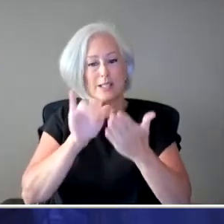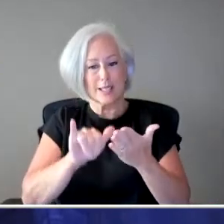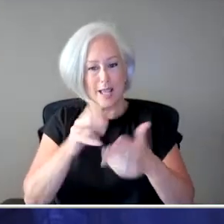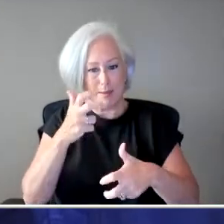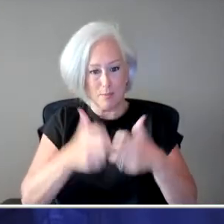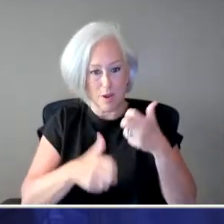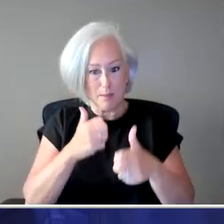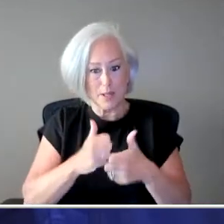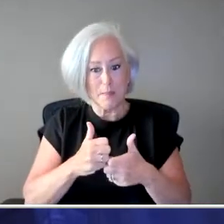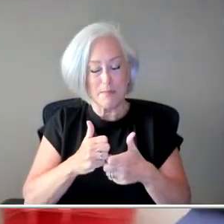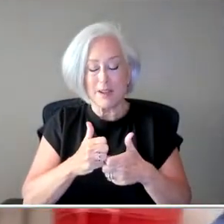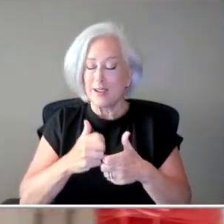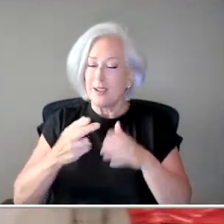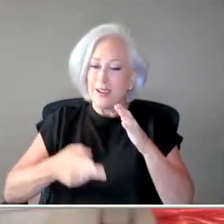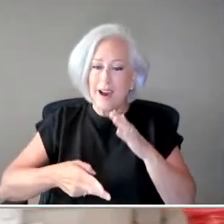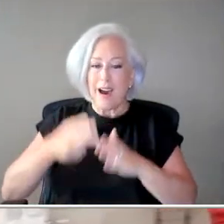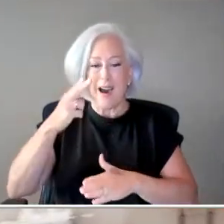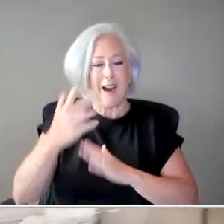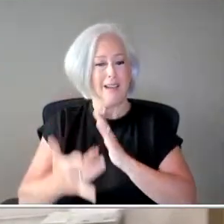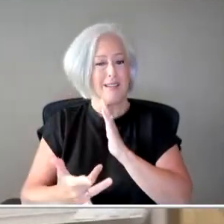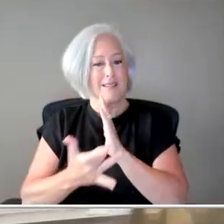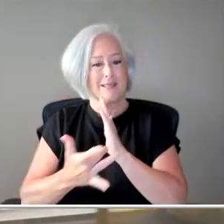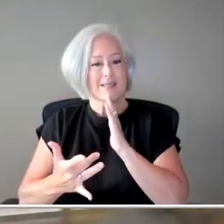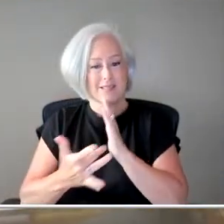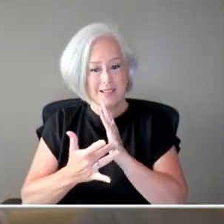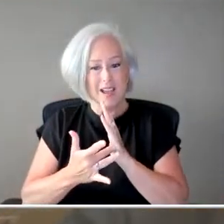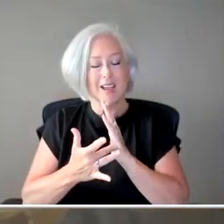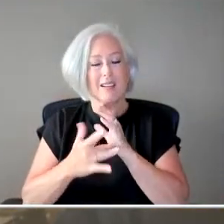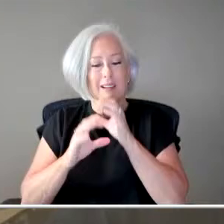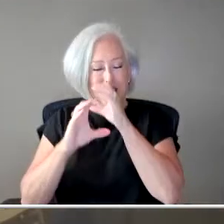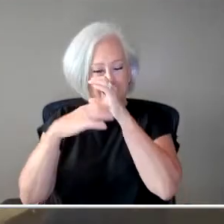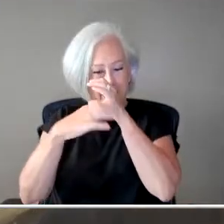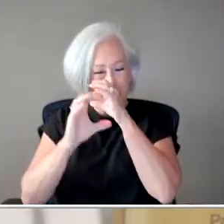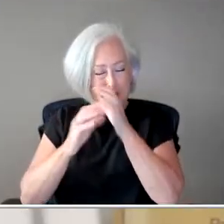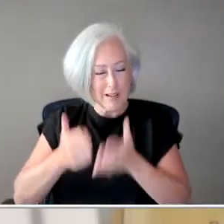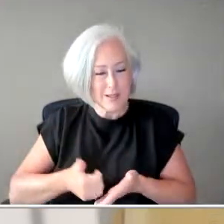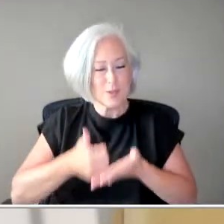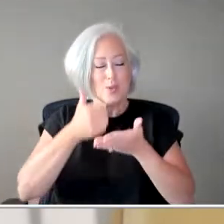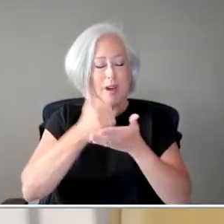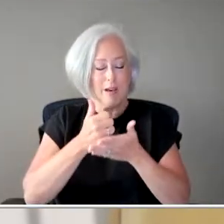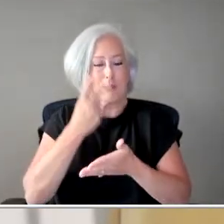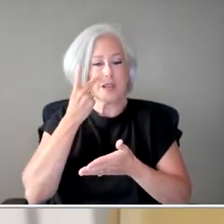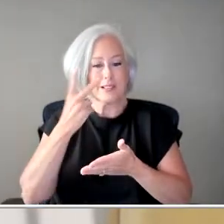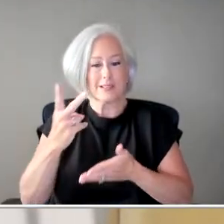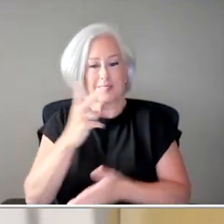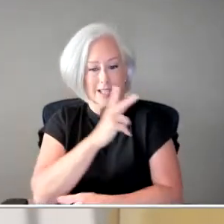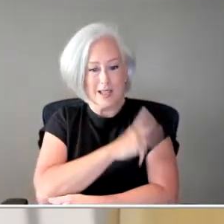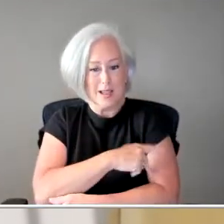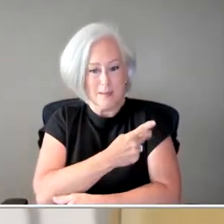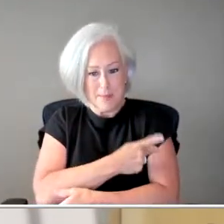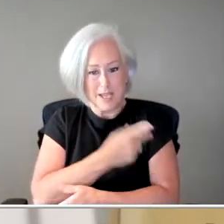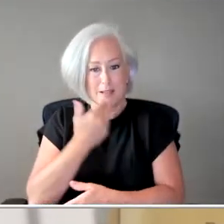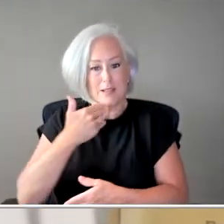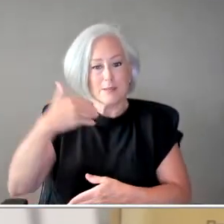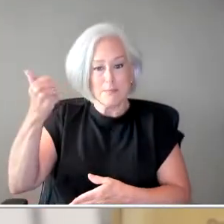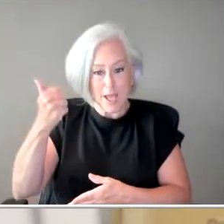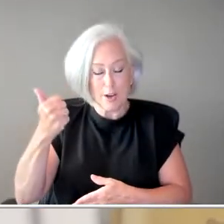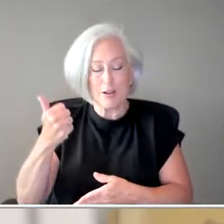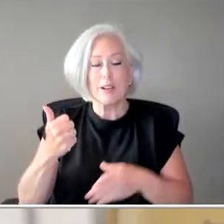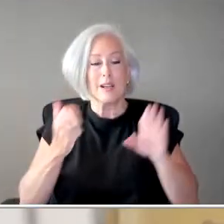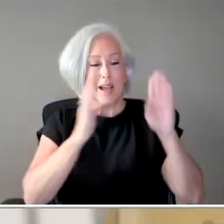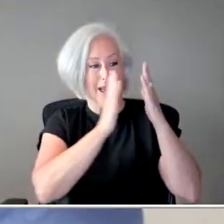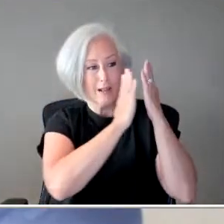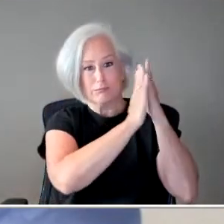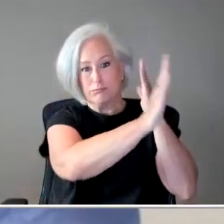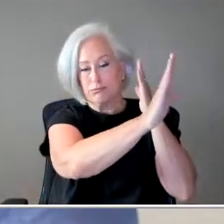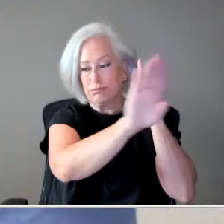better, plus special shields that block radiation, just like lead. We'll also ask what's being done to protect mental